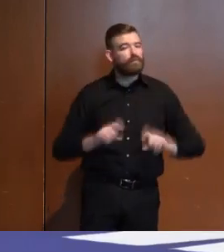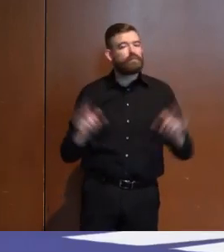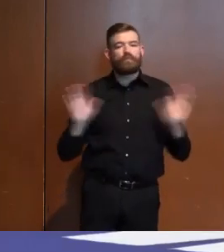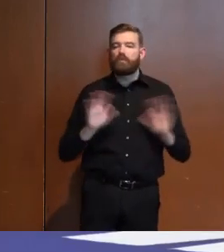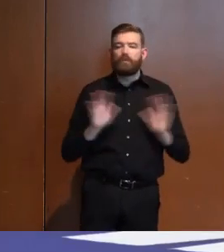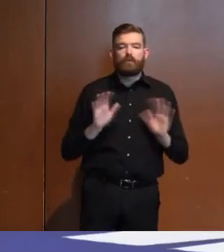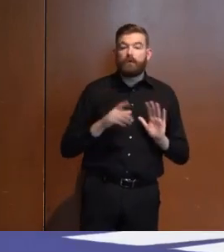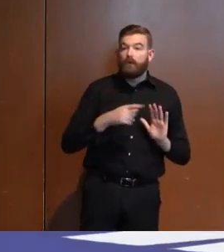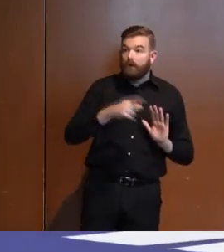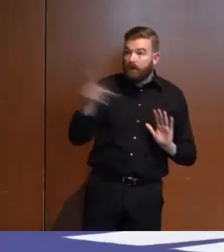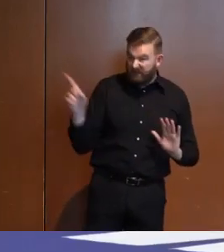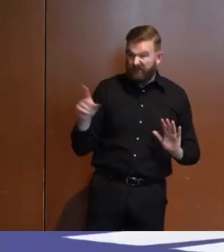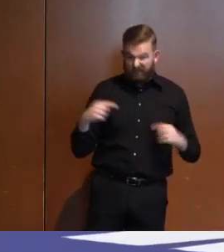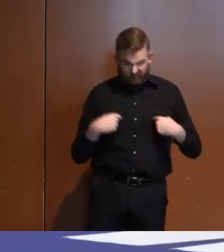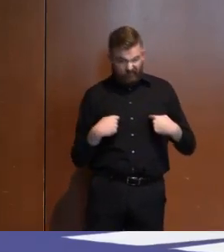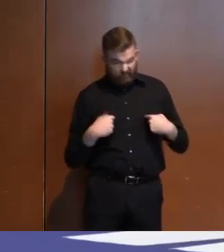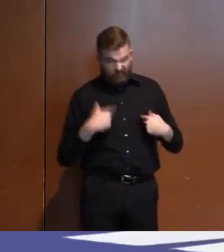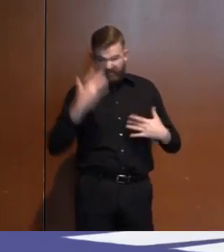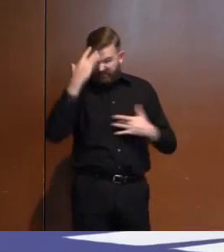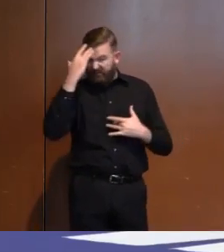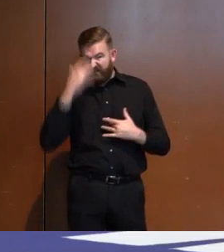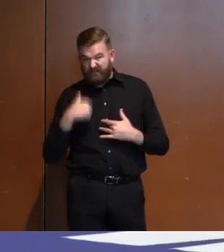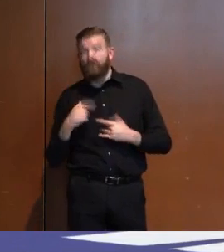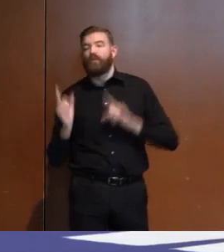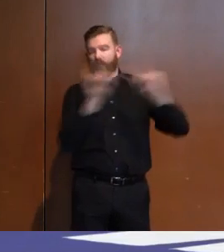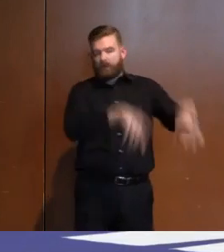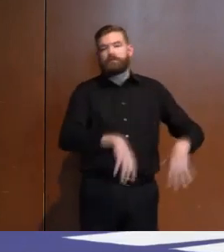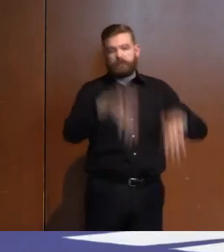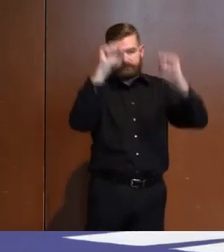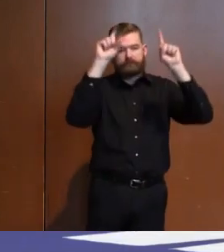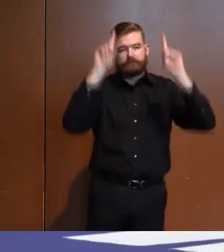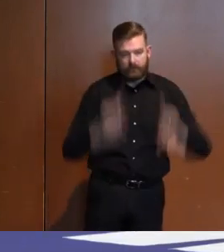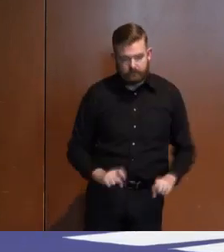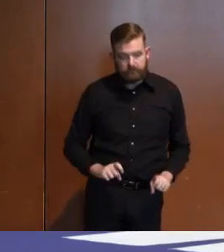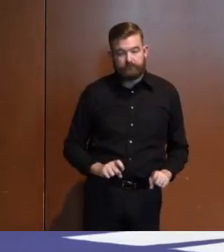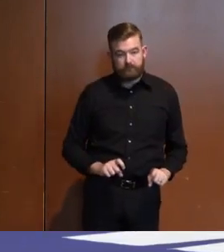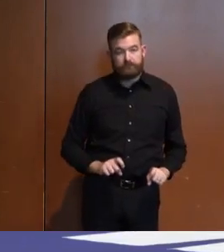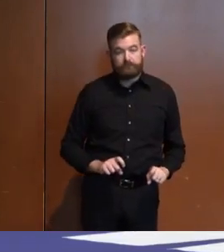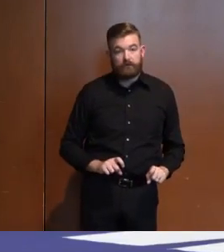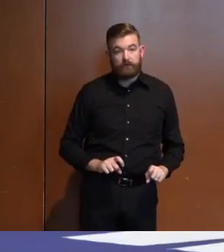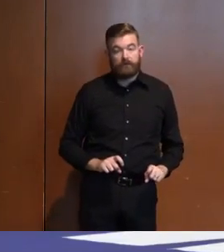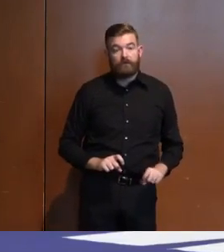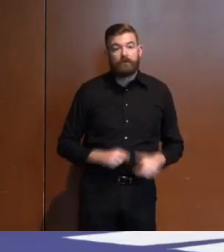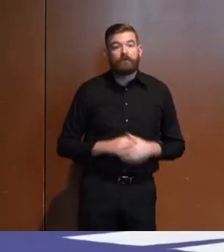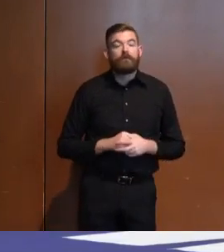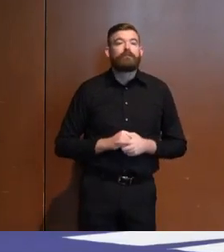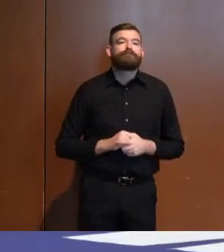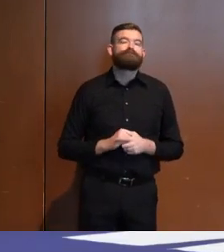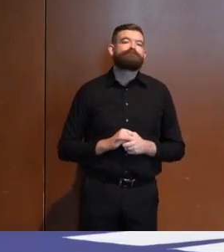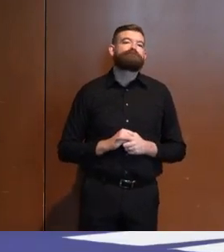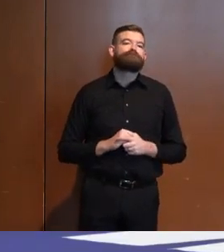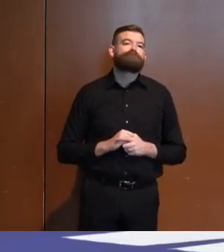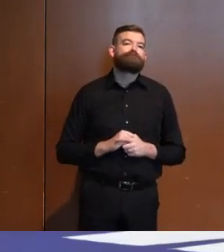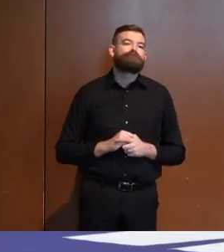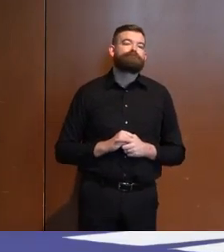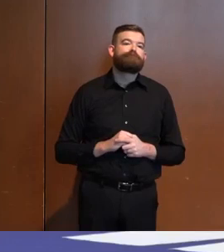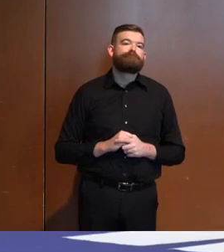queue who are symptomatic. And so there's, I guess, some cause for some source